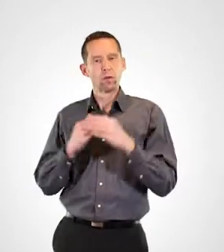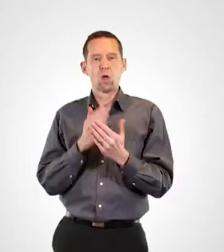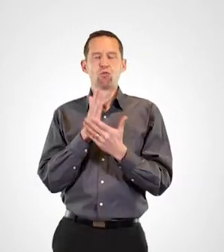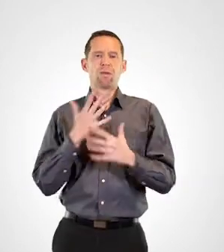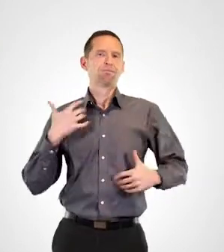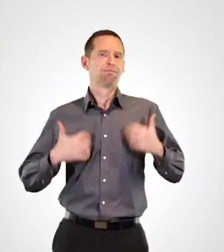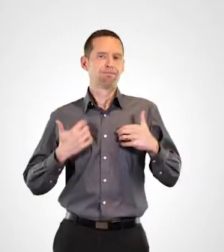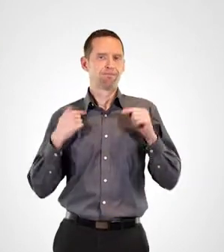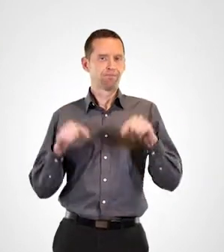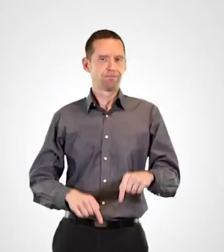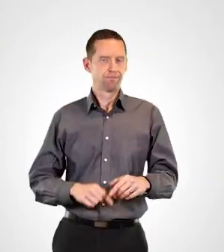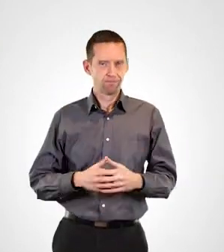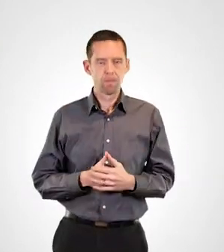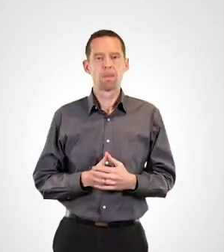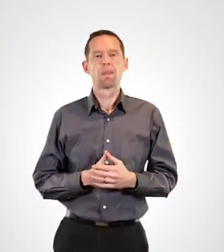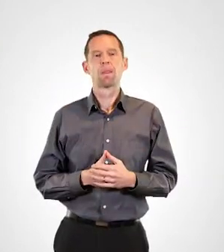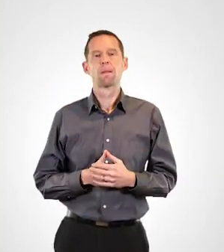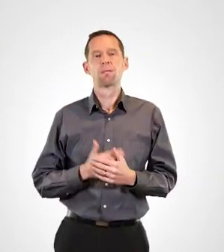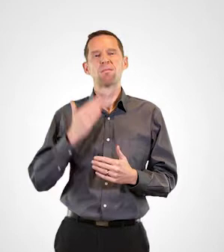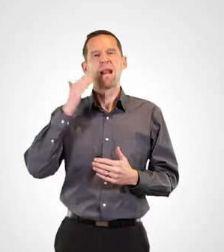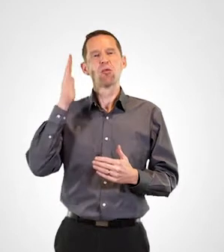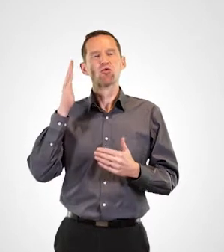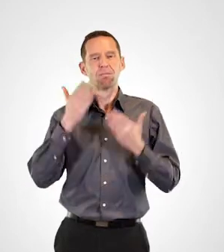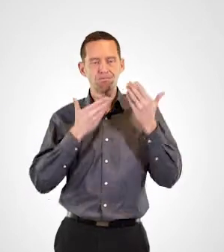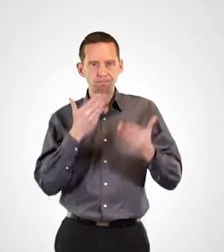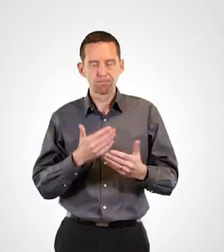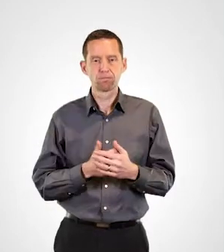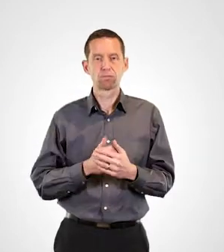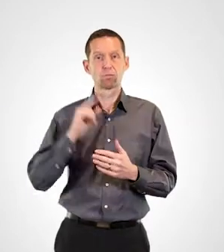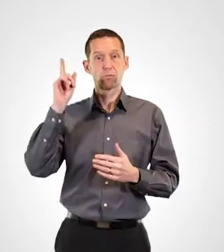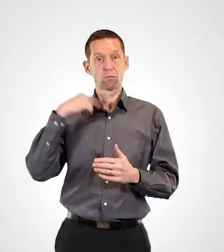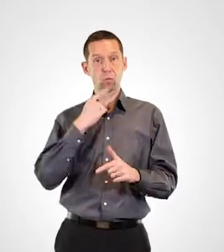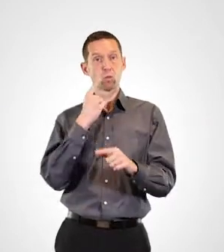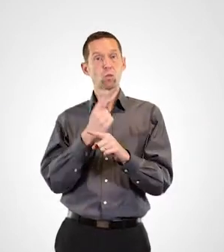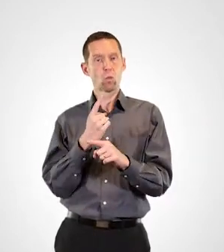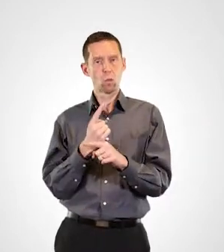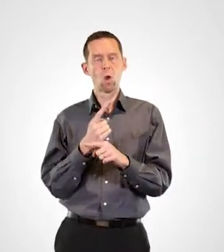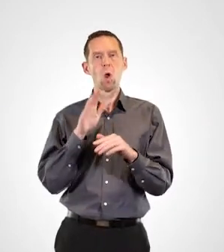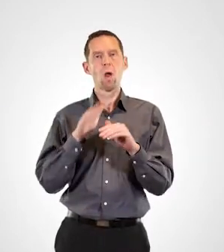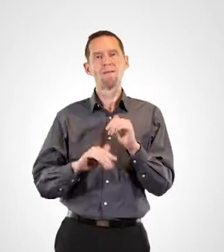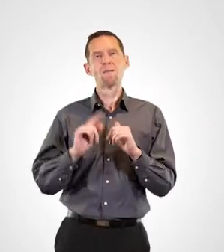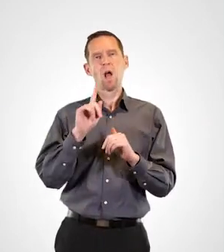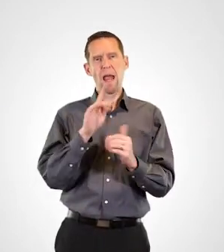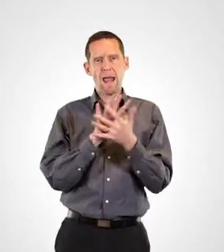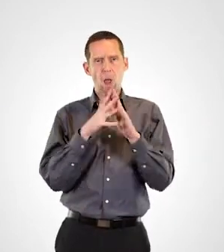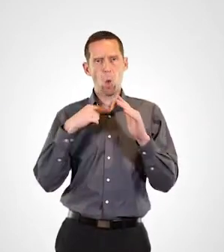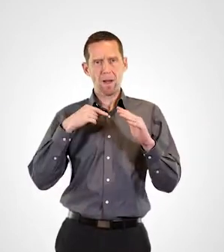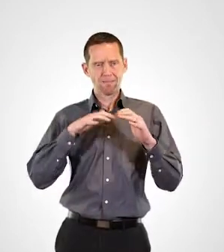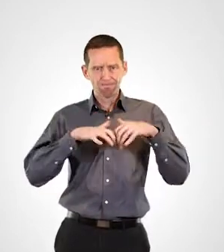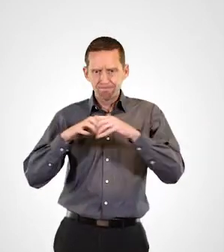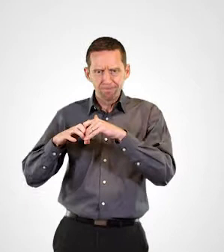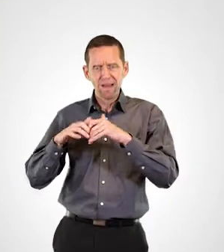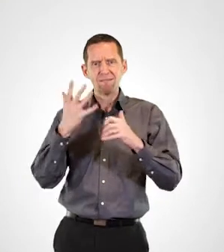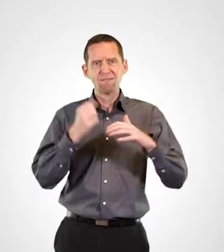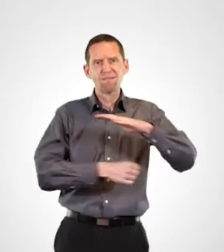a real pleasure to be here again with you for another lecture. This time we're going to talk again about laying the foundations for